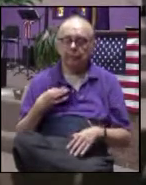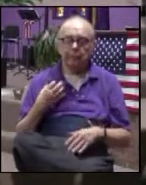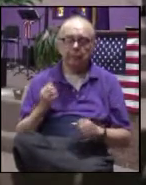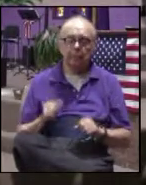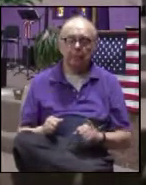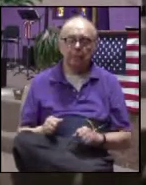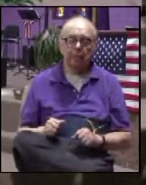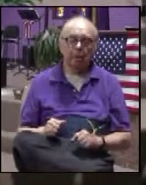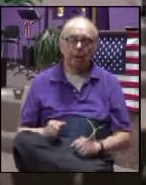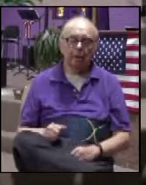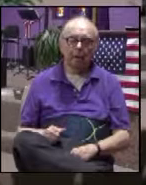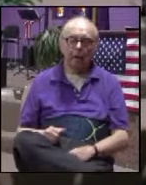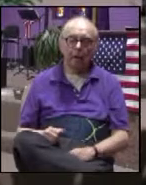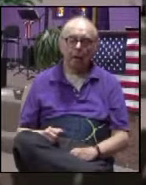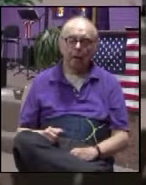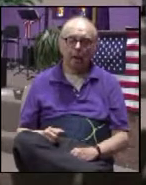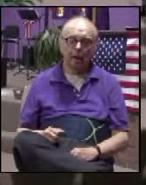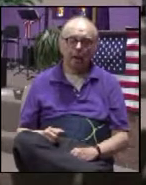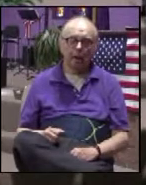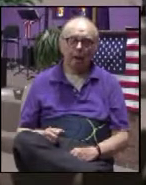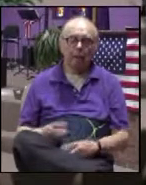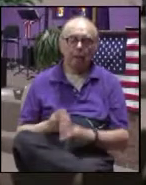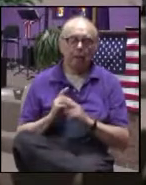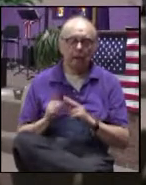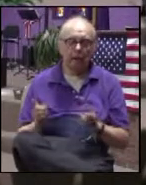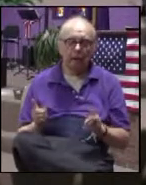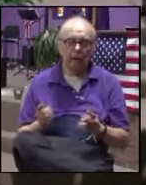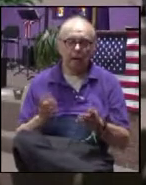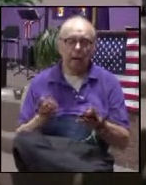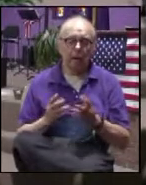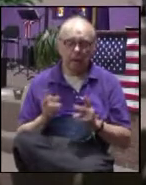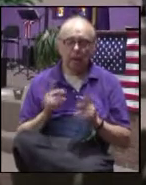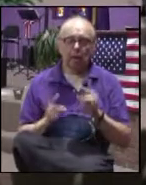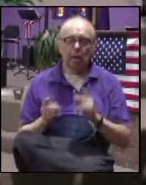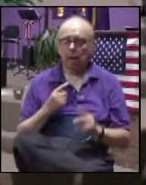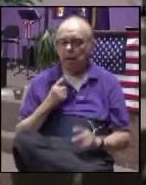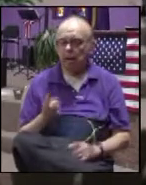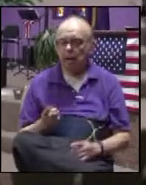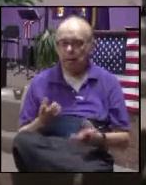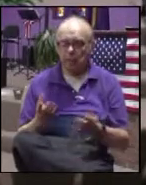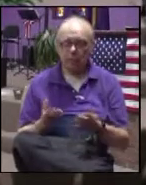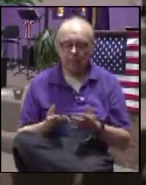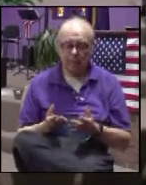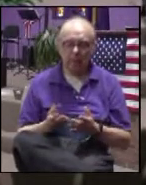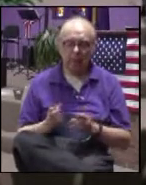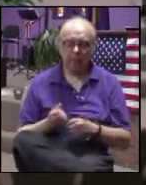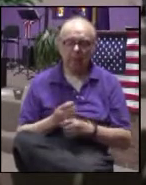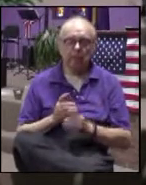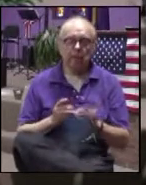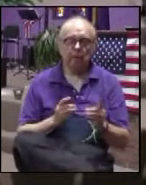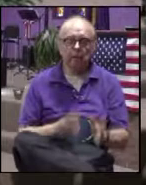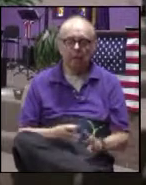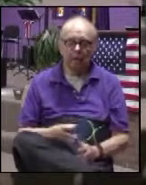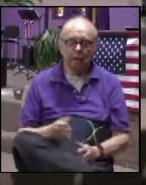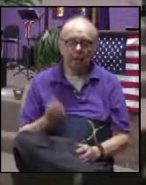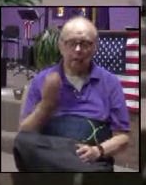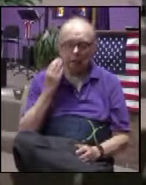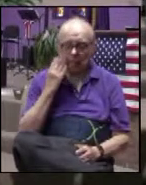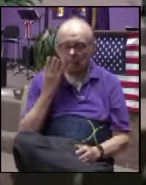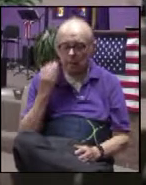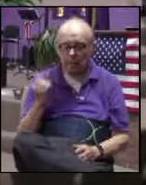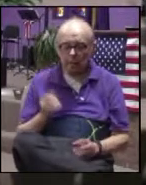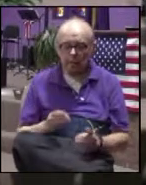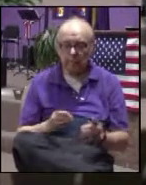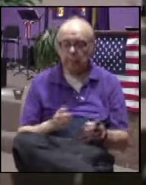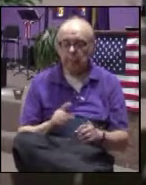don't want to beg anybody. I don't want to borrow anybody. I want people to say, hey, I want to make disciples. And you know the best disciples that you